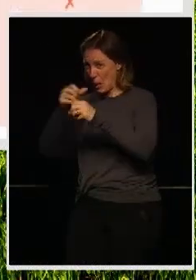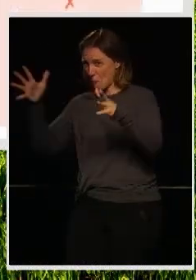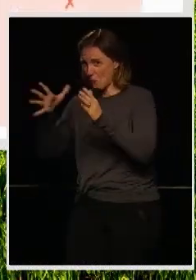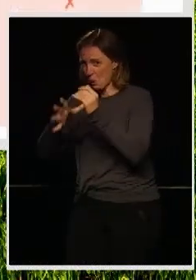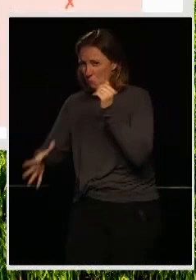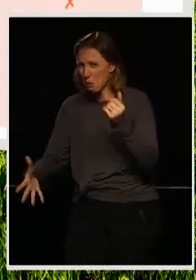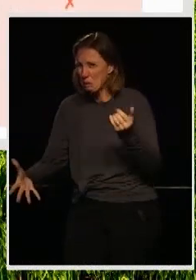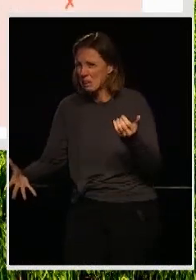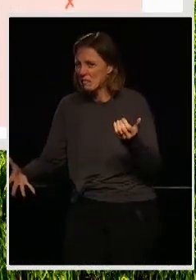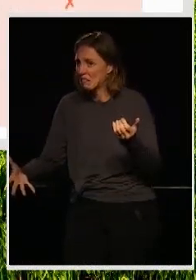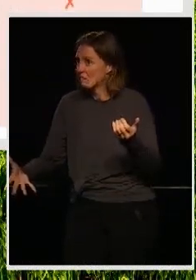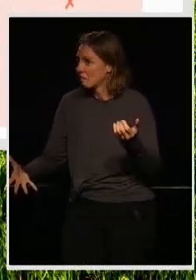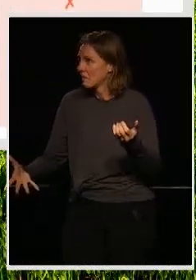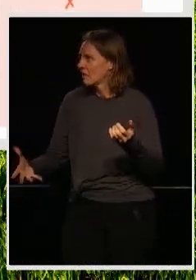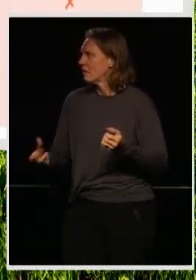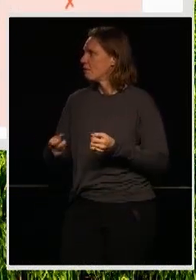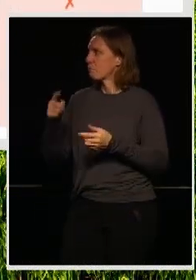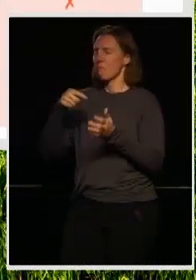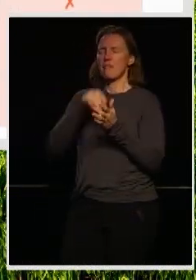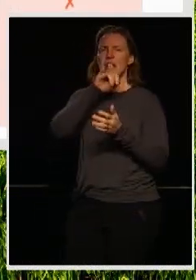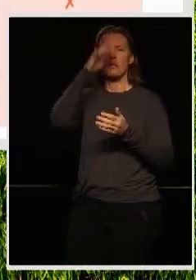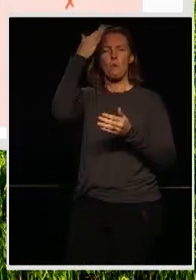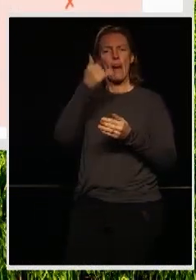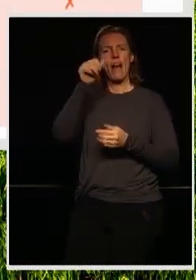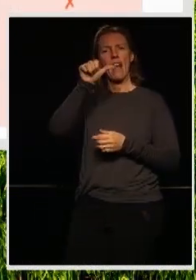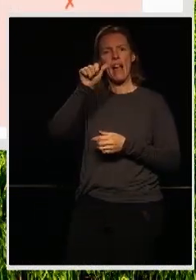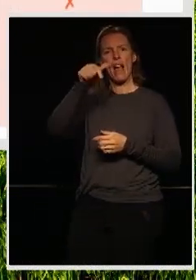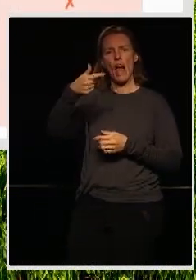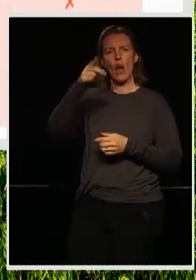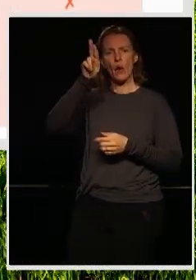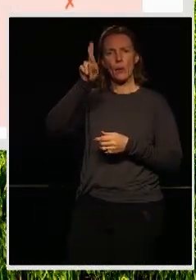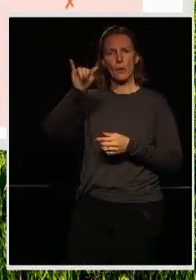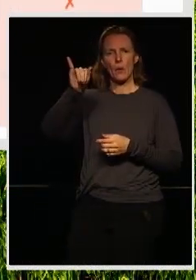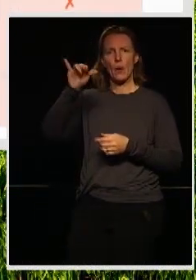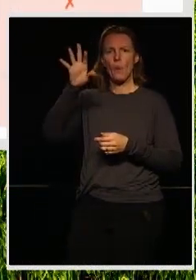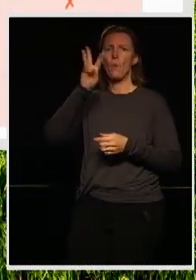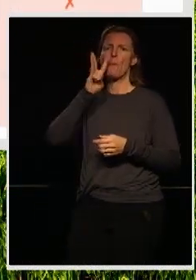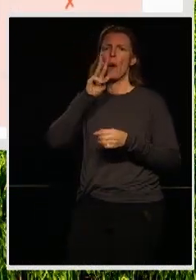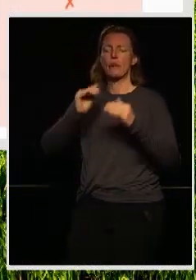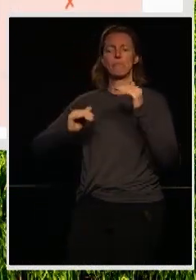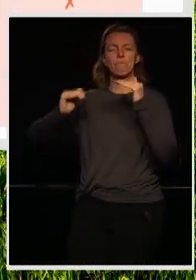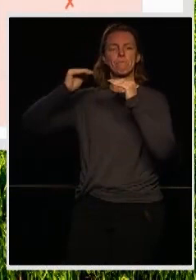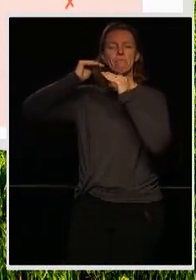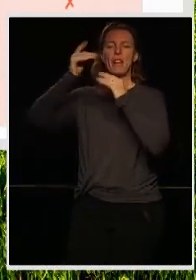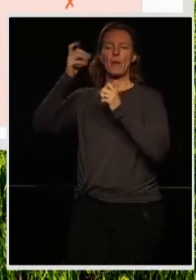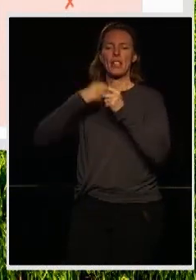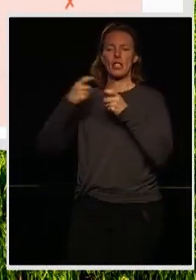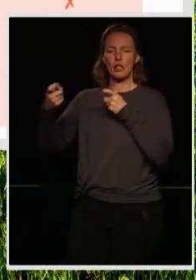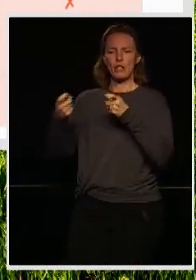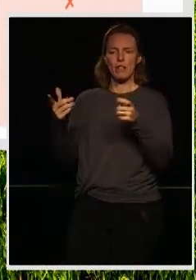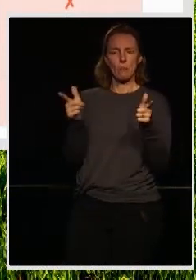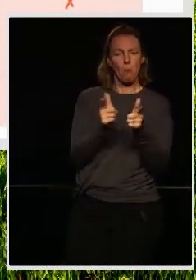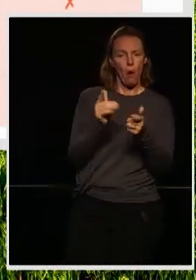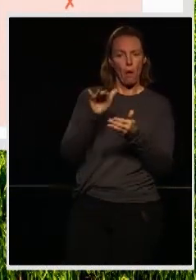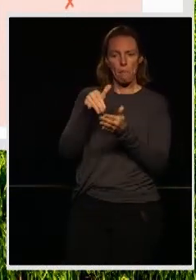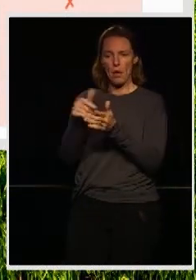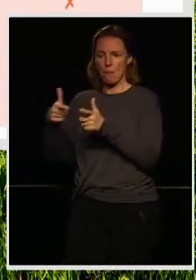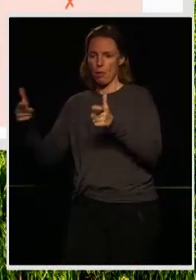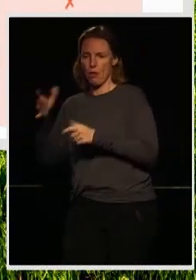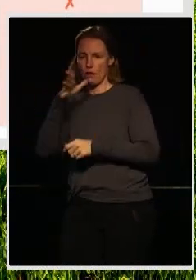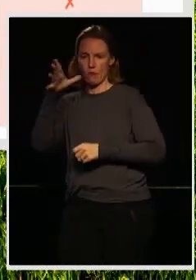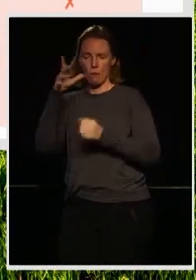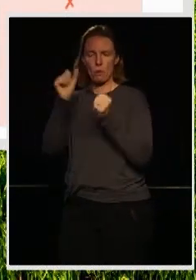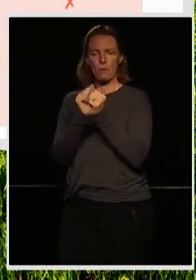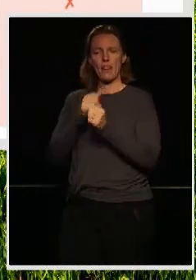poop? This is why AgriWater rises to the top. We're able to service small to medium and large farmers with